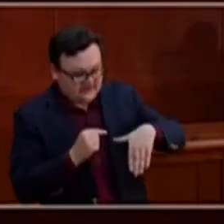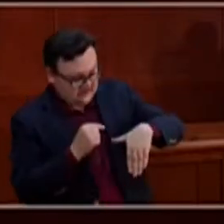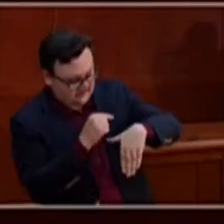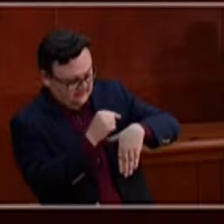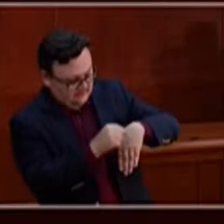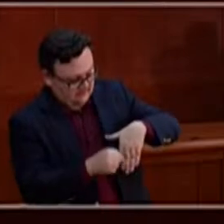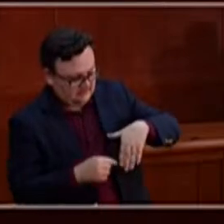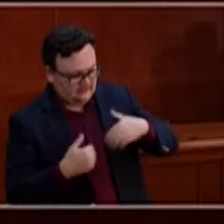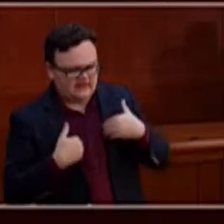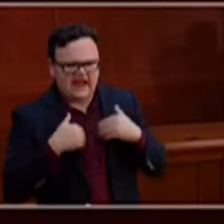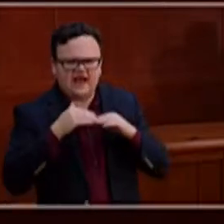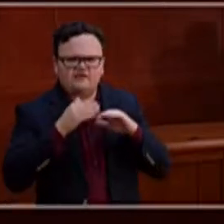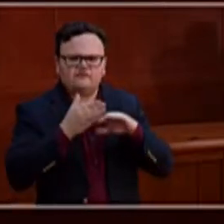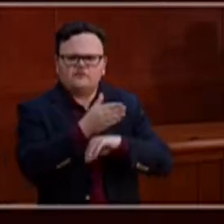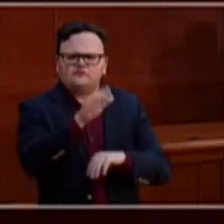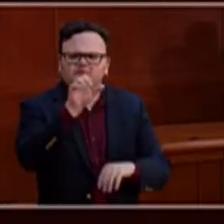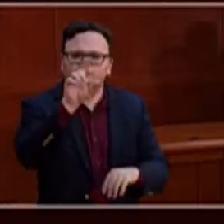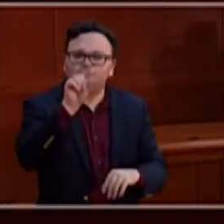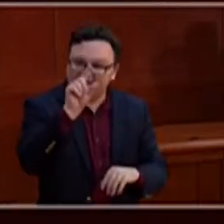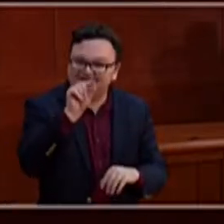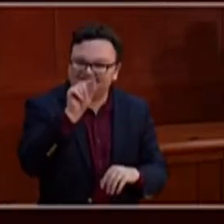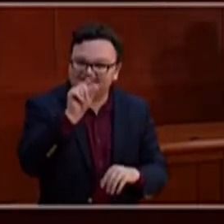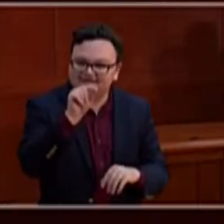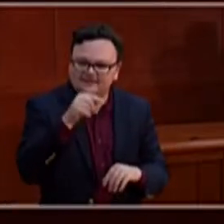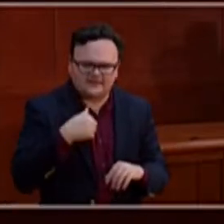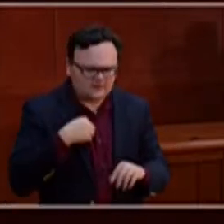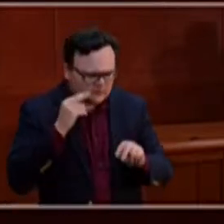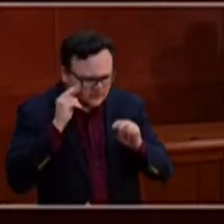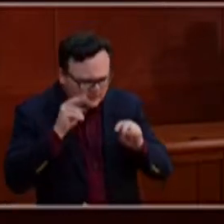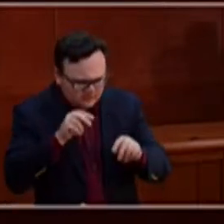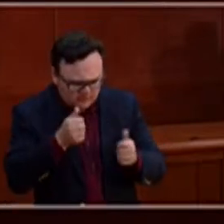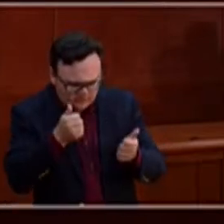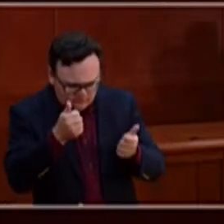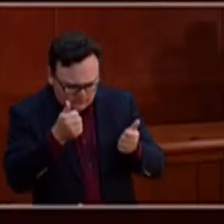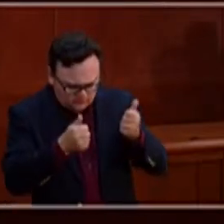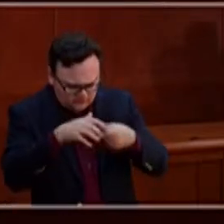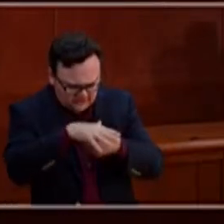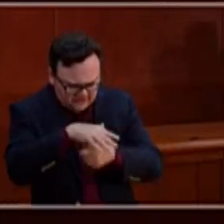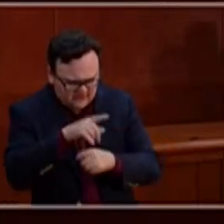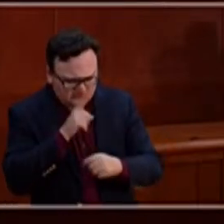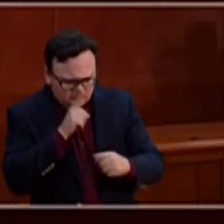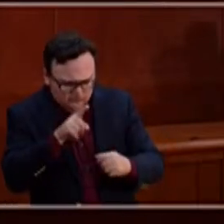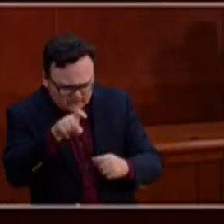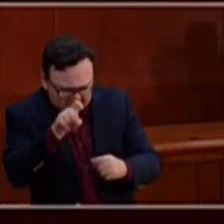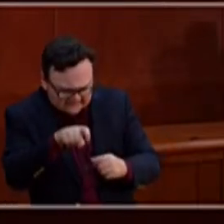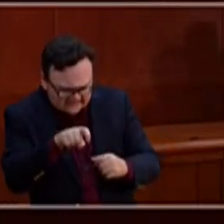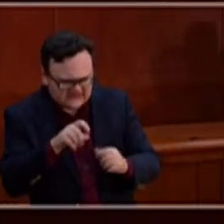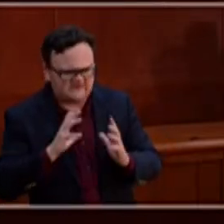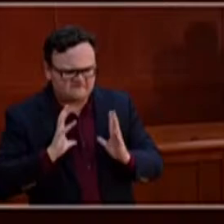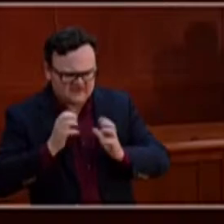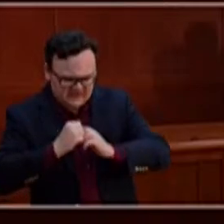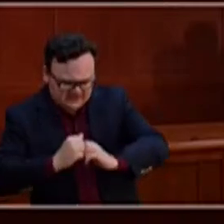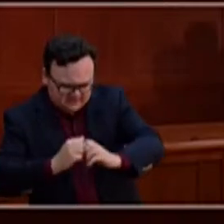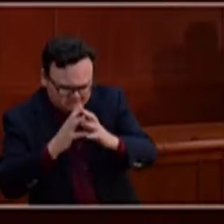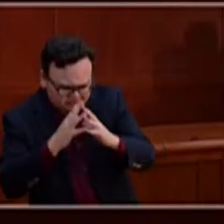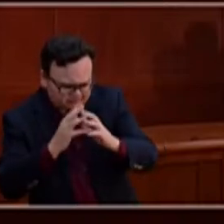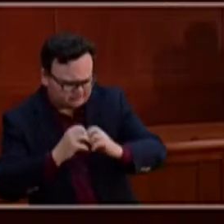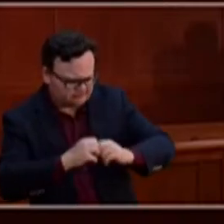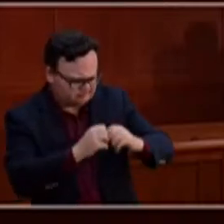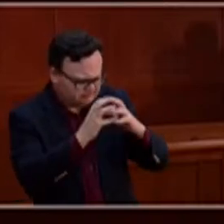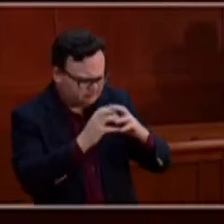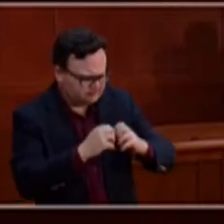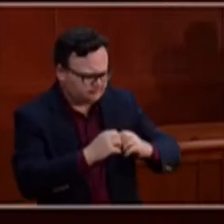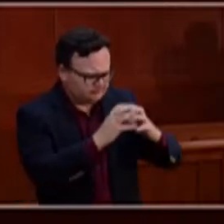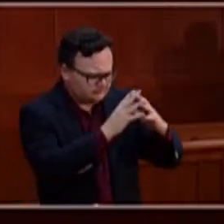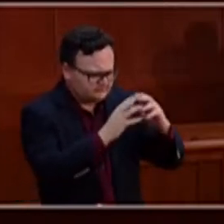look at the areas of need to support the establishment of those facilities.